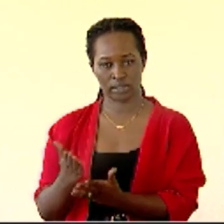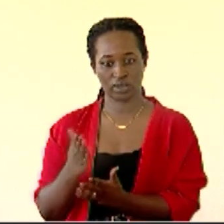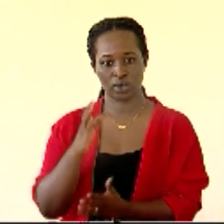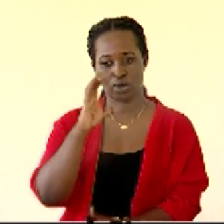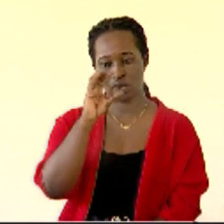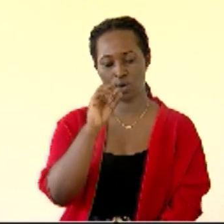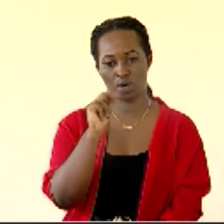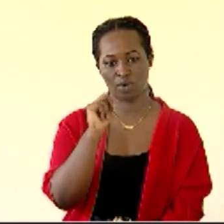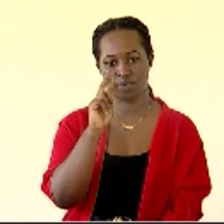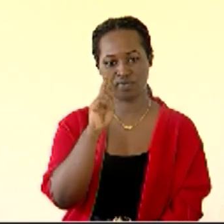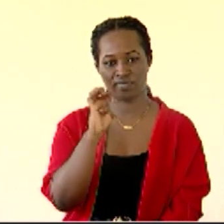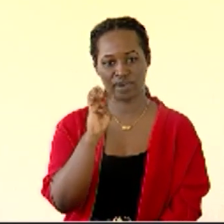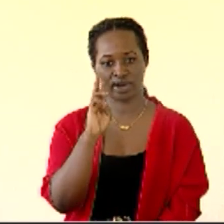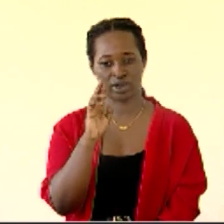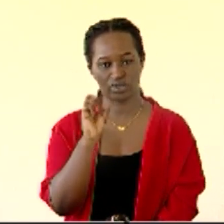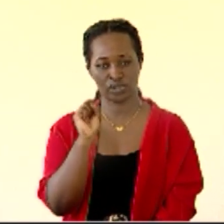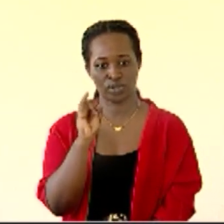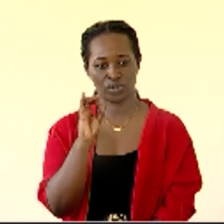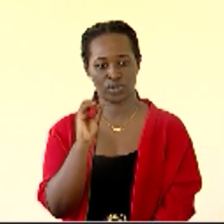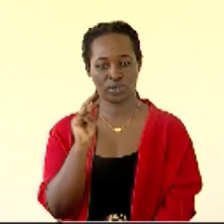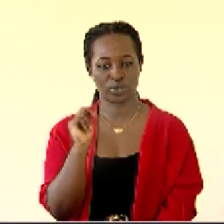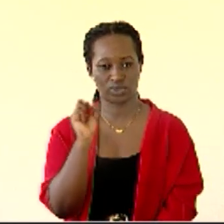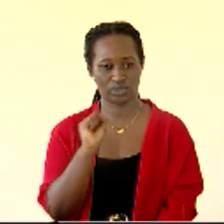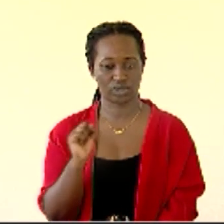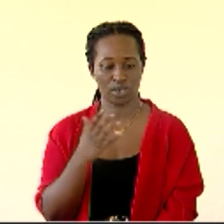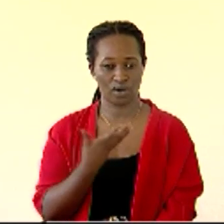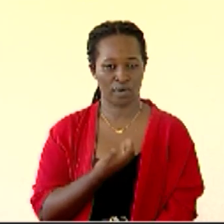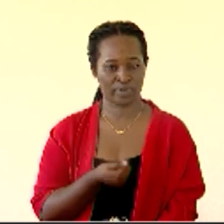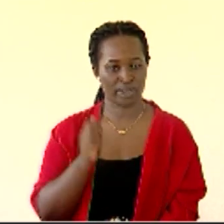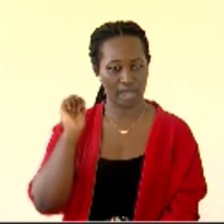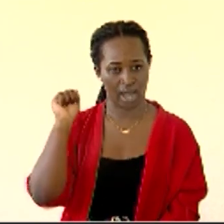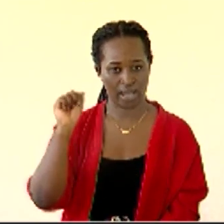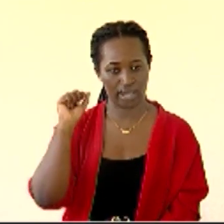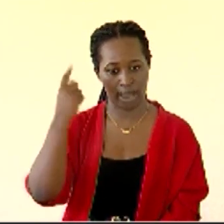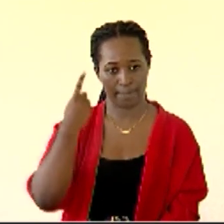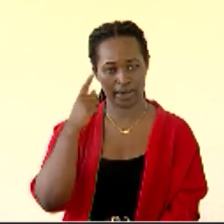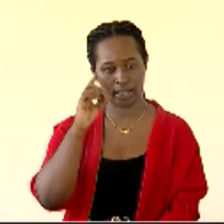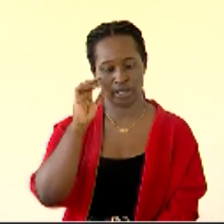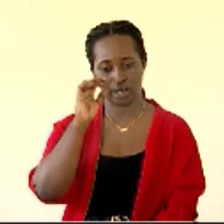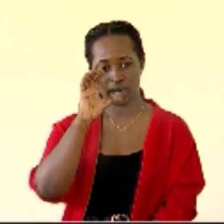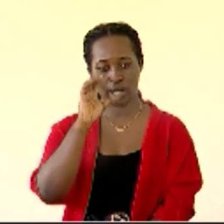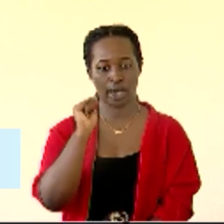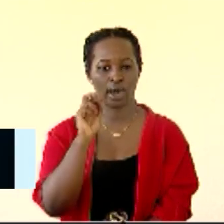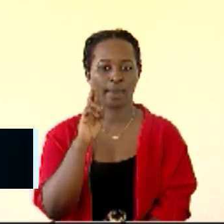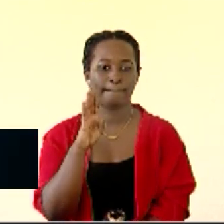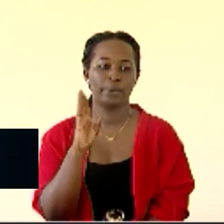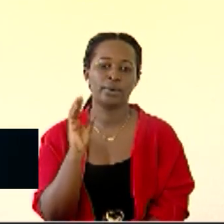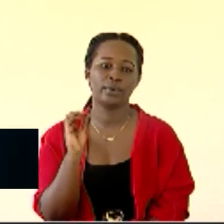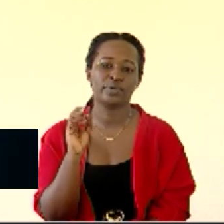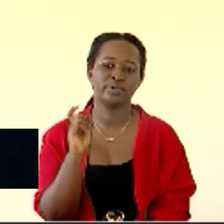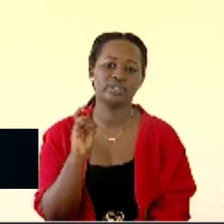the ethanol to, that is a carboxylic acid. How do you convert these